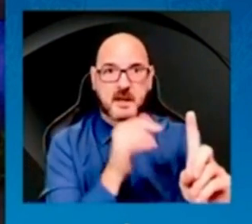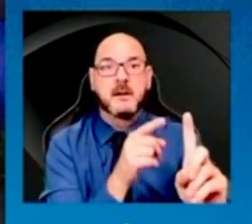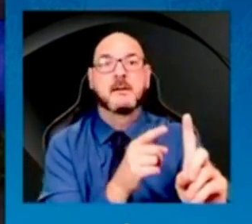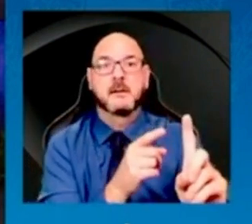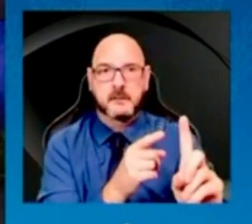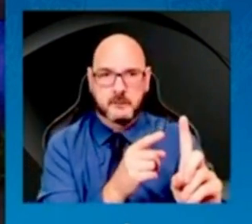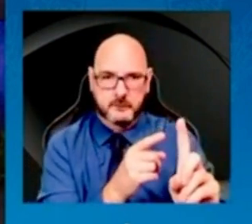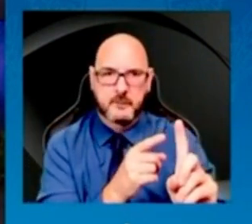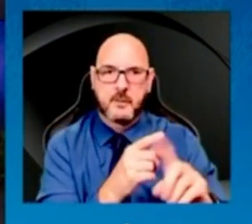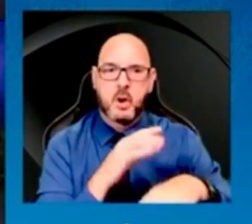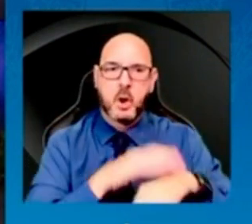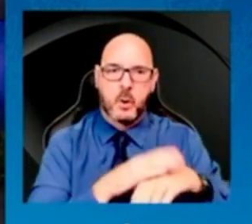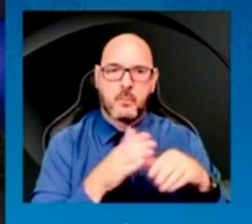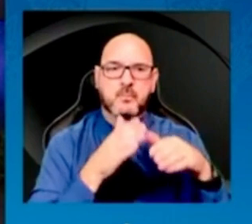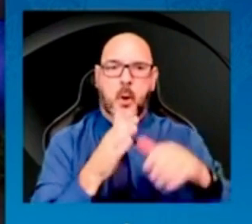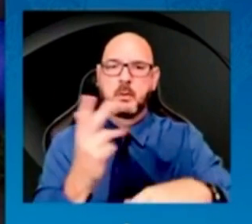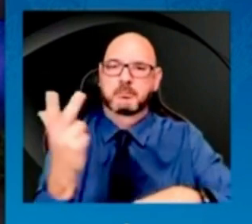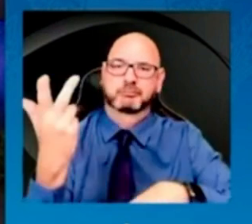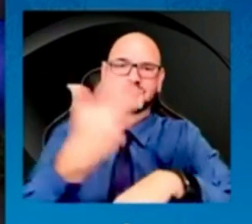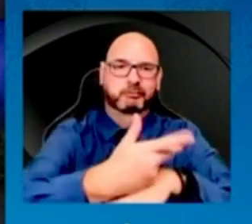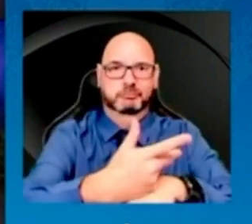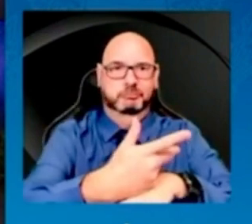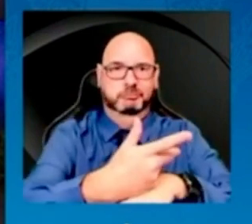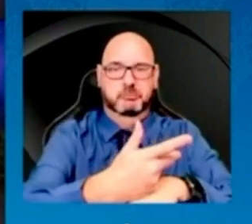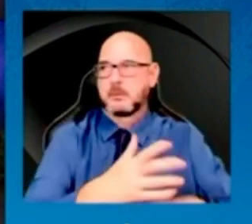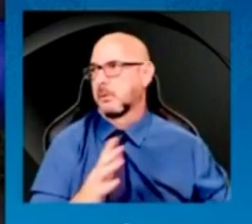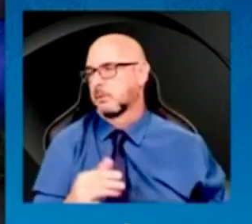It's awful. It's just awful.